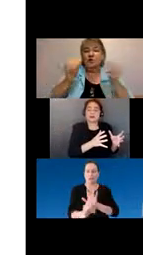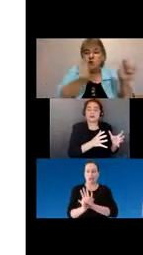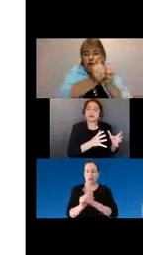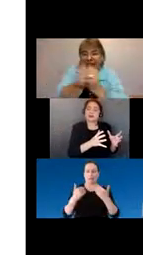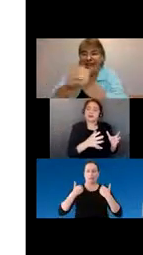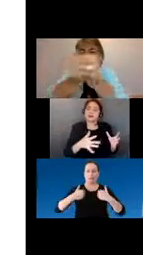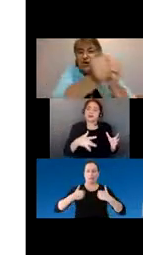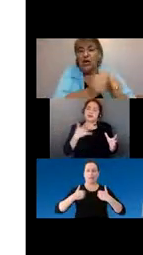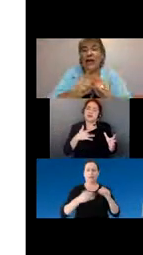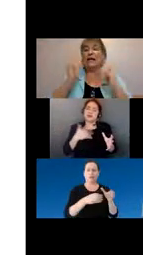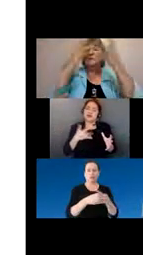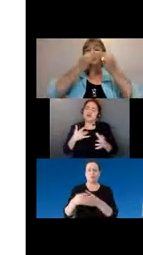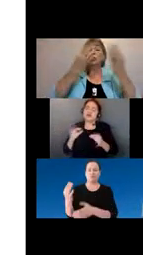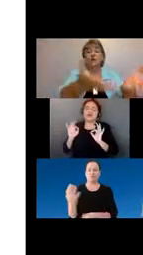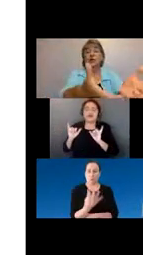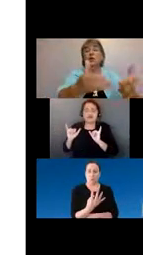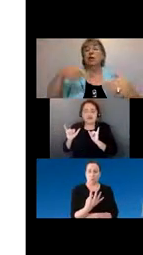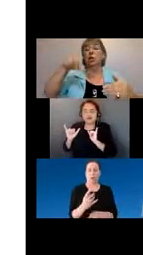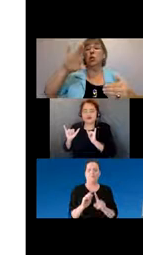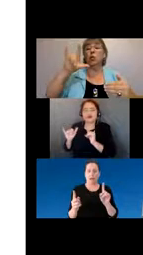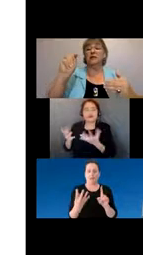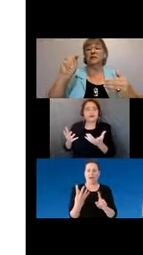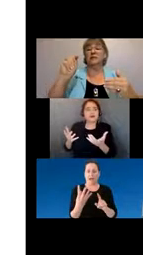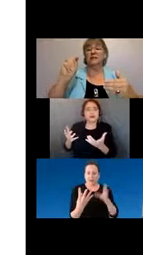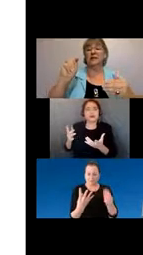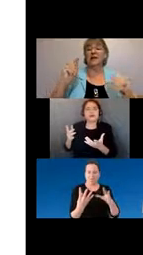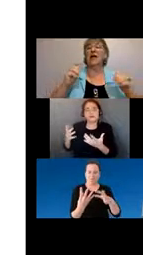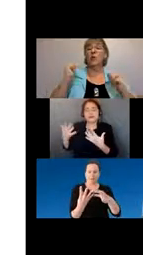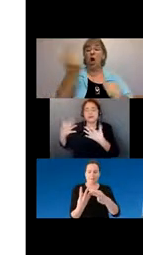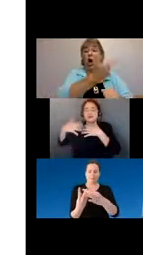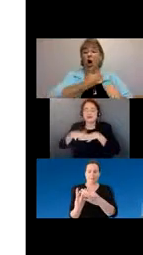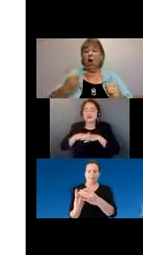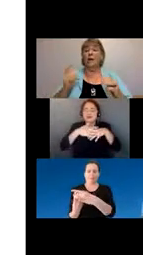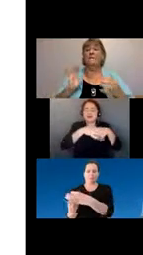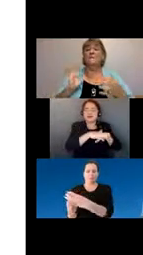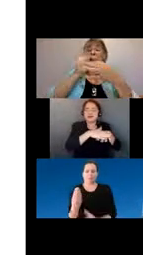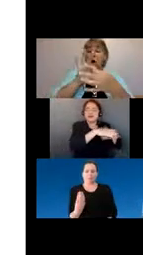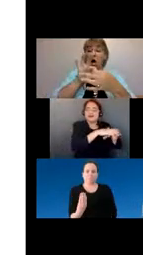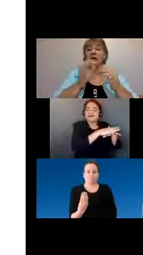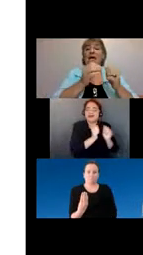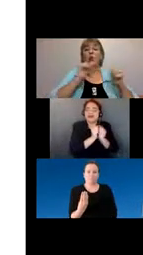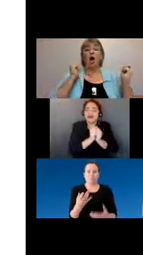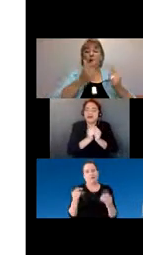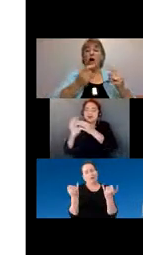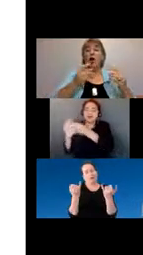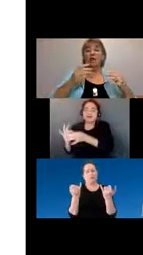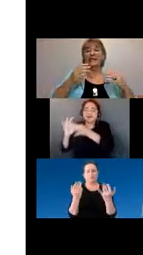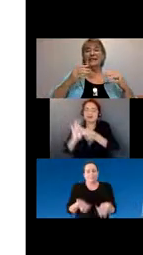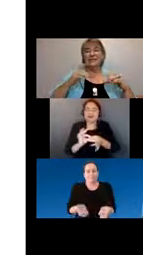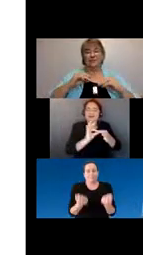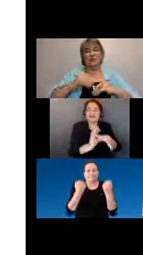sewn together like a beautiful quilt. We all belong. We